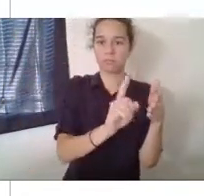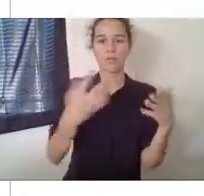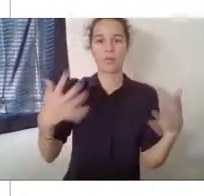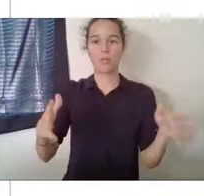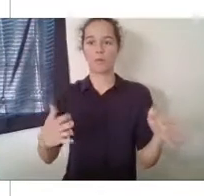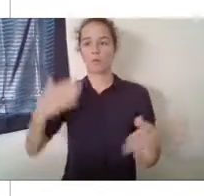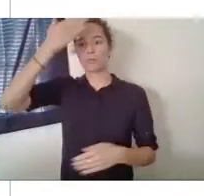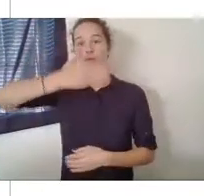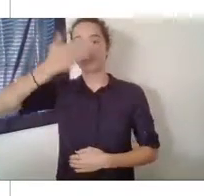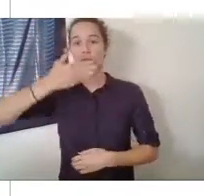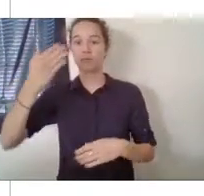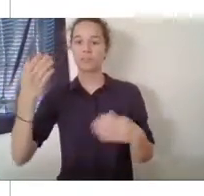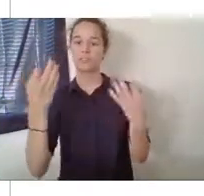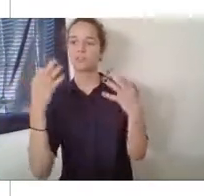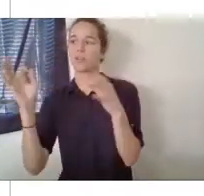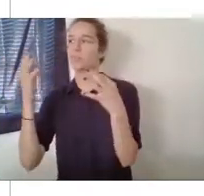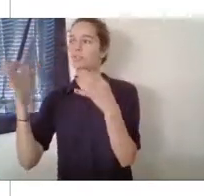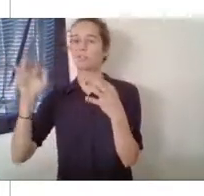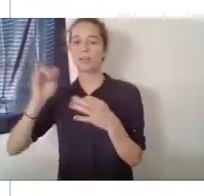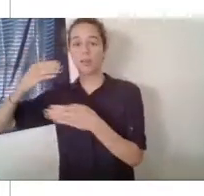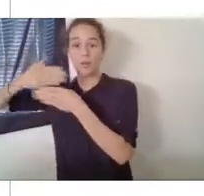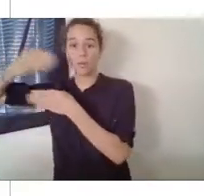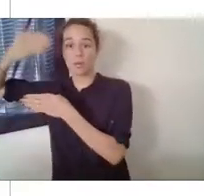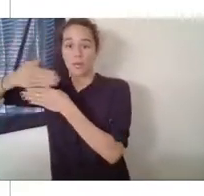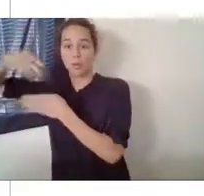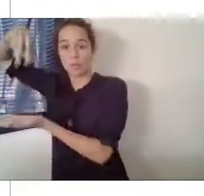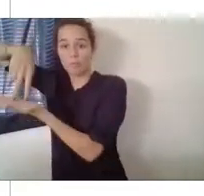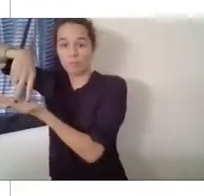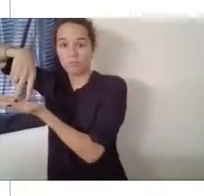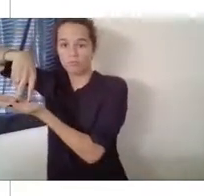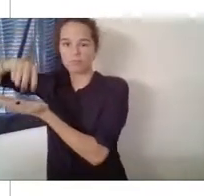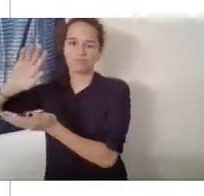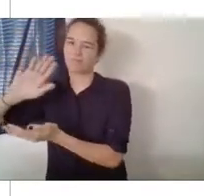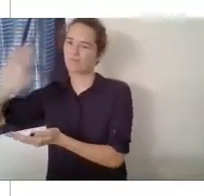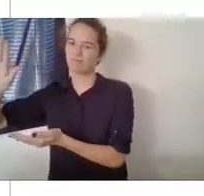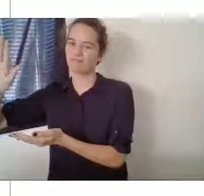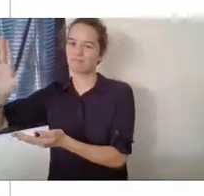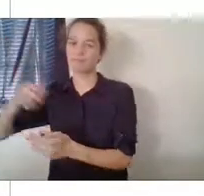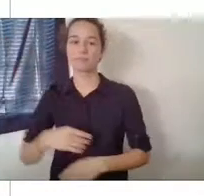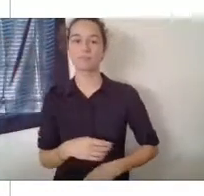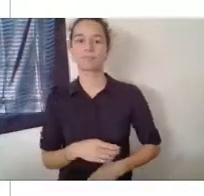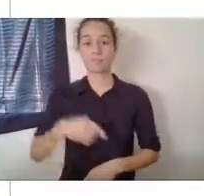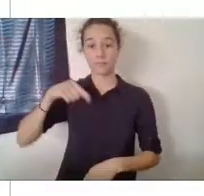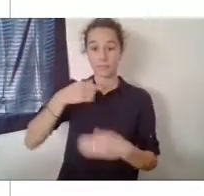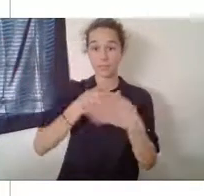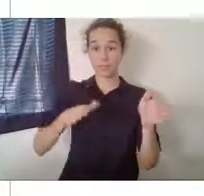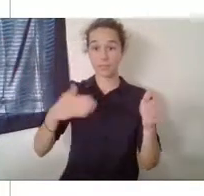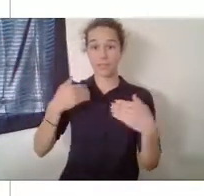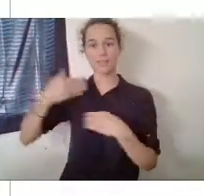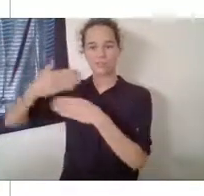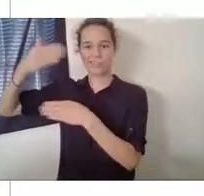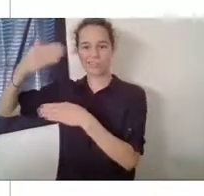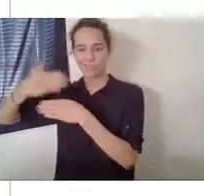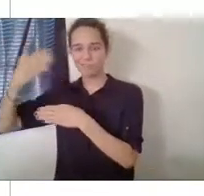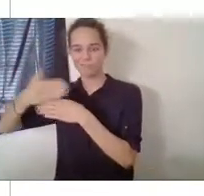this room is pretty good. It doesn't have that many distractions, but there is a window. And outside this window, there are